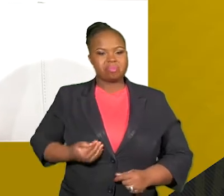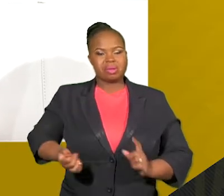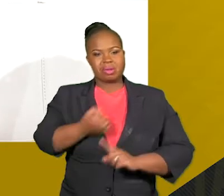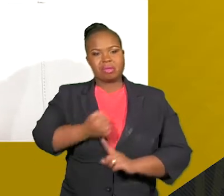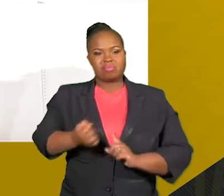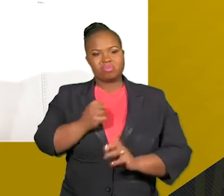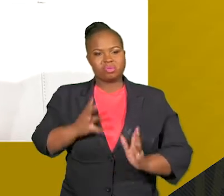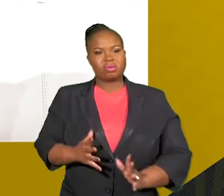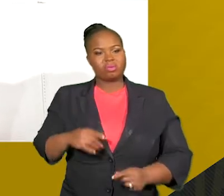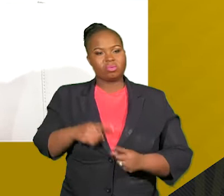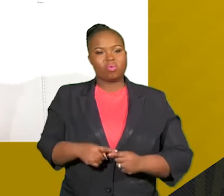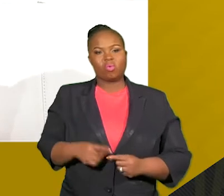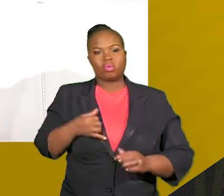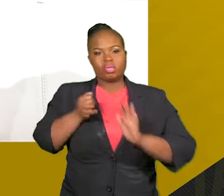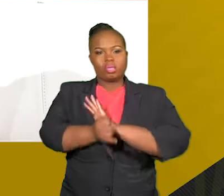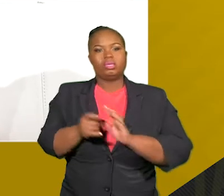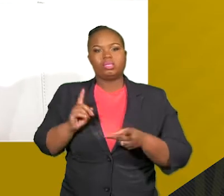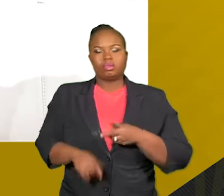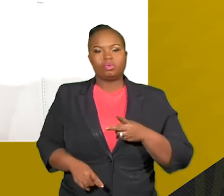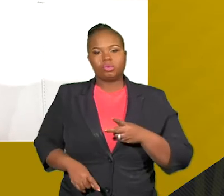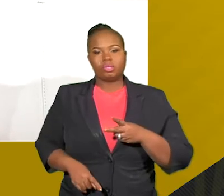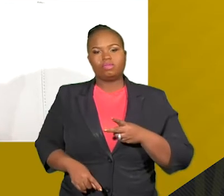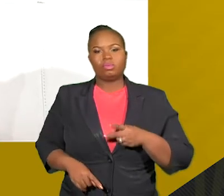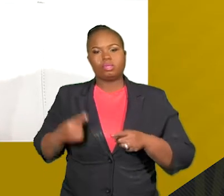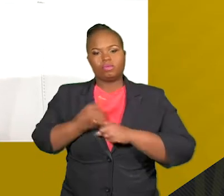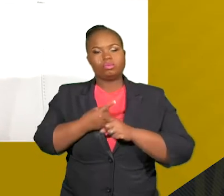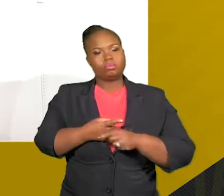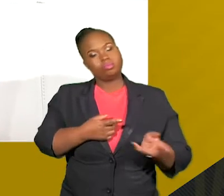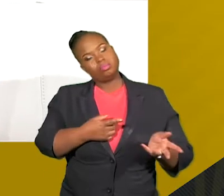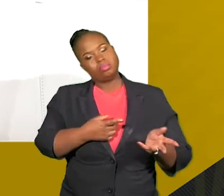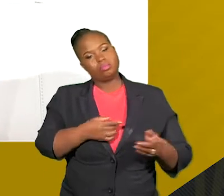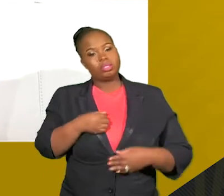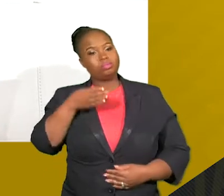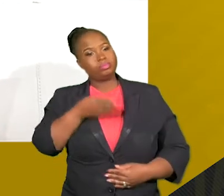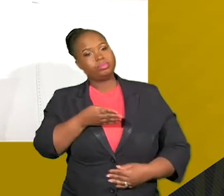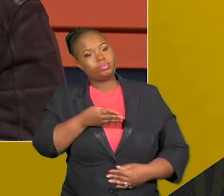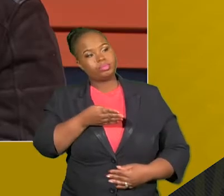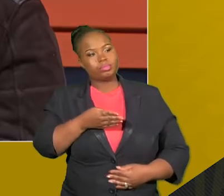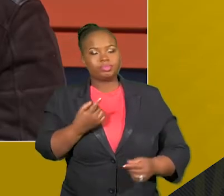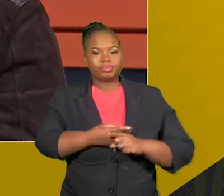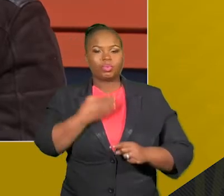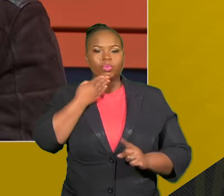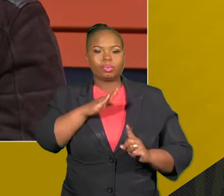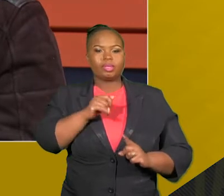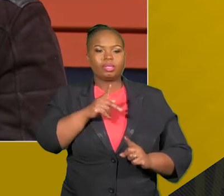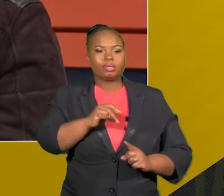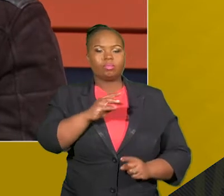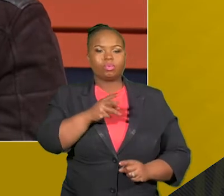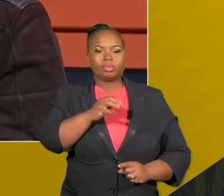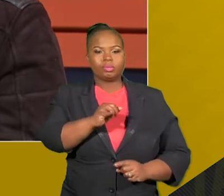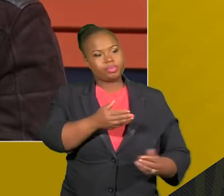partner beater, a child killer? Is that what we're really going to accept? But joining us on the conversation is Thetha Bekimloi. Welcome to Daily